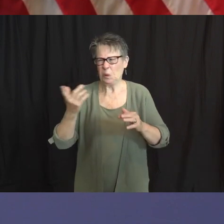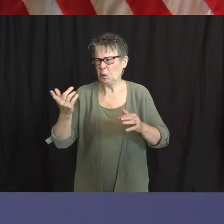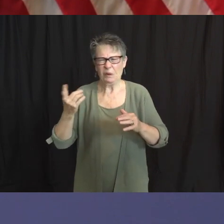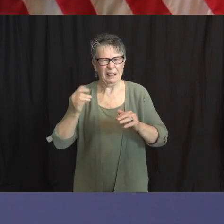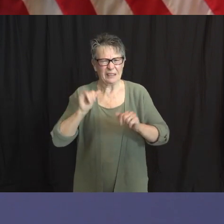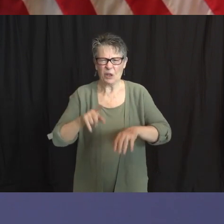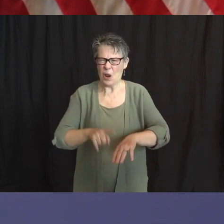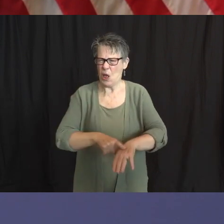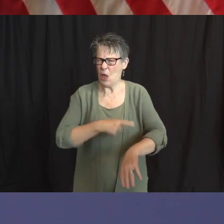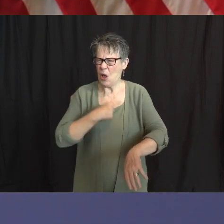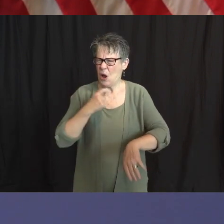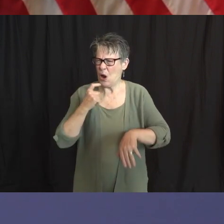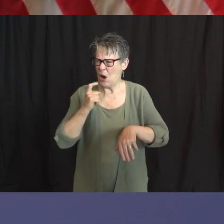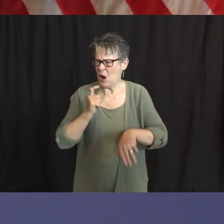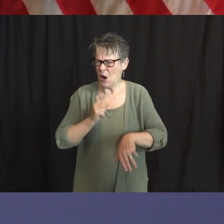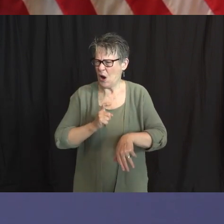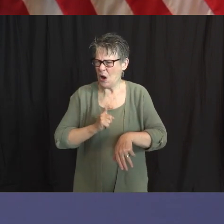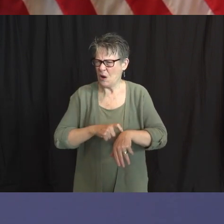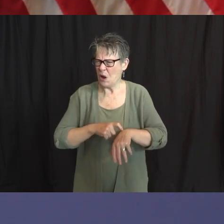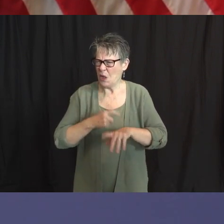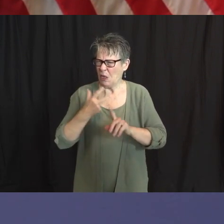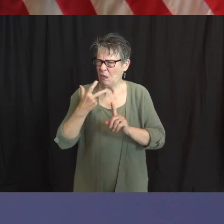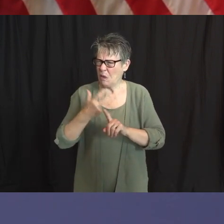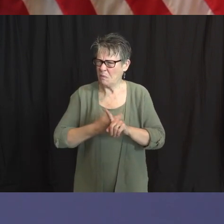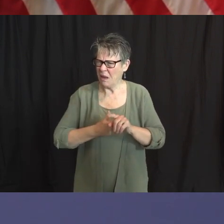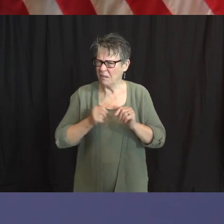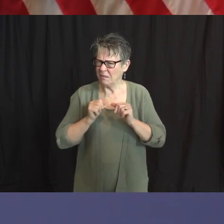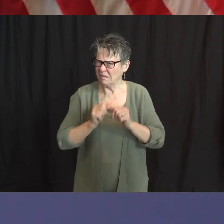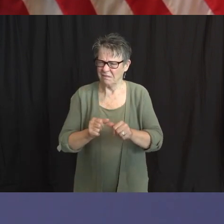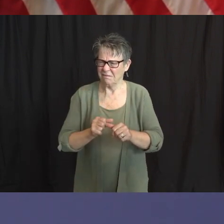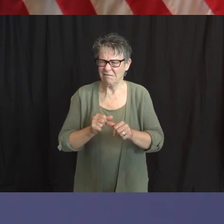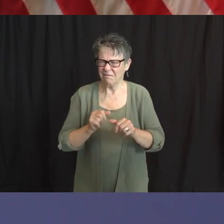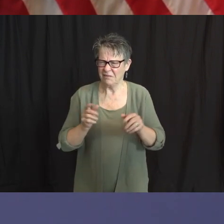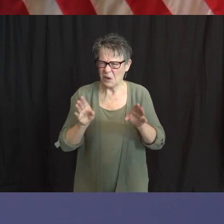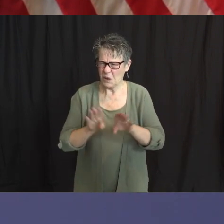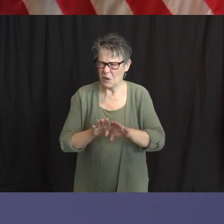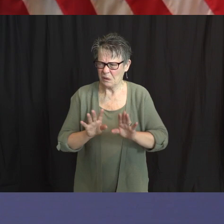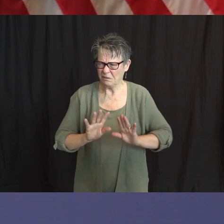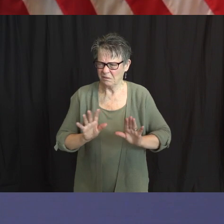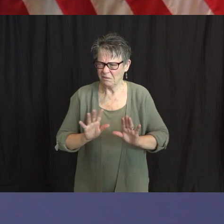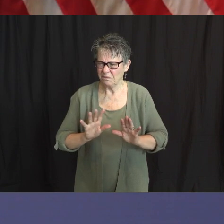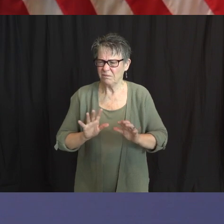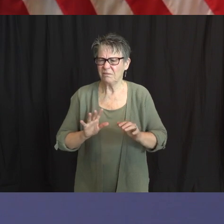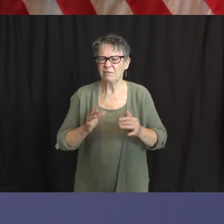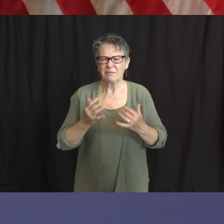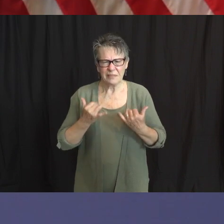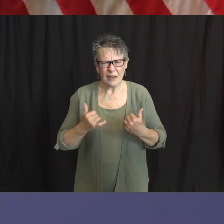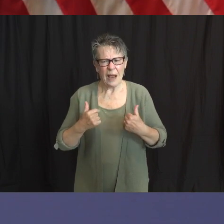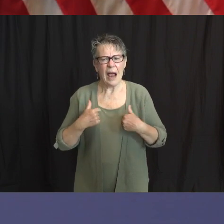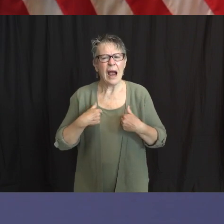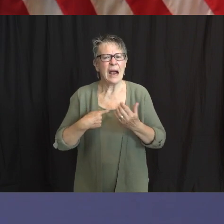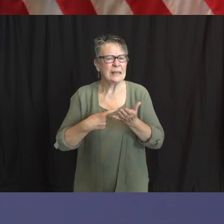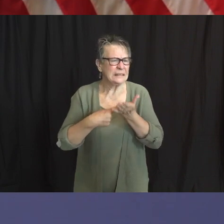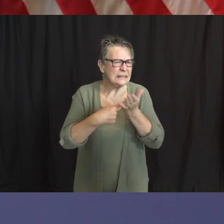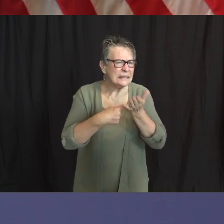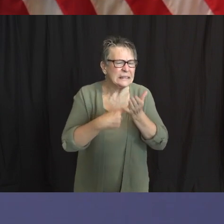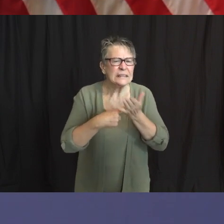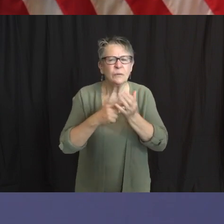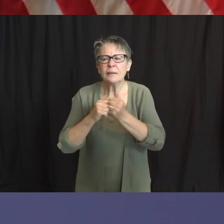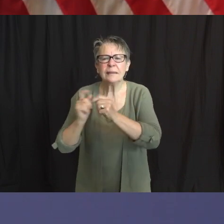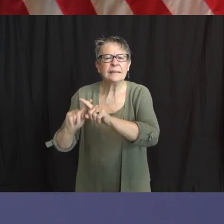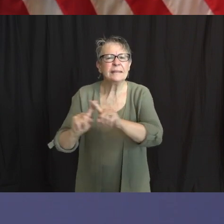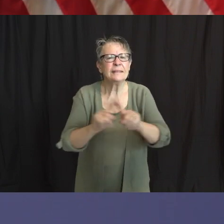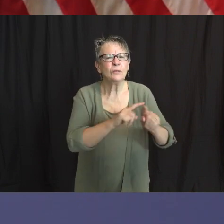leaders across the spectrum. Again, it does unfortunately meet the litmus test of indoor, in many